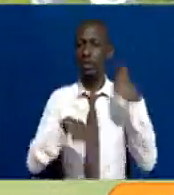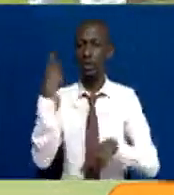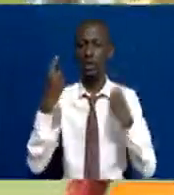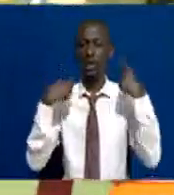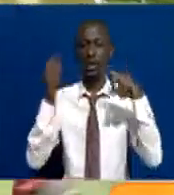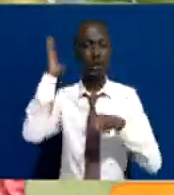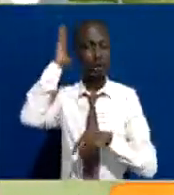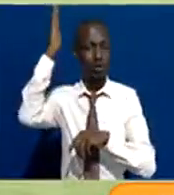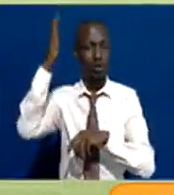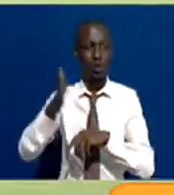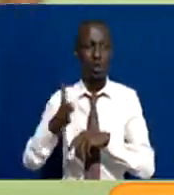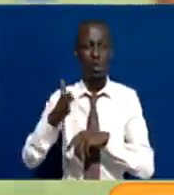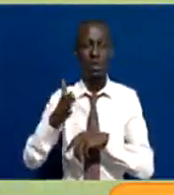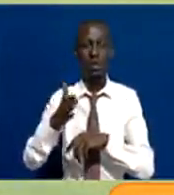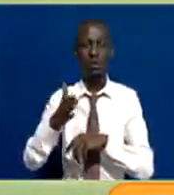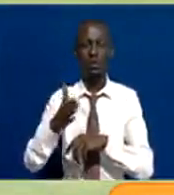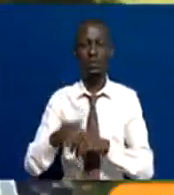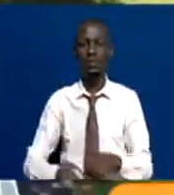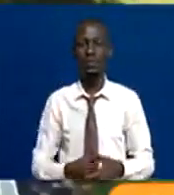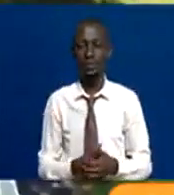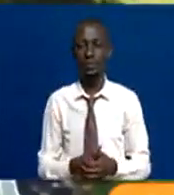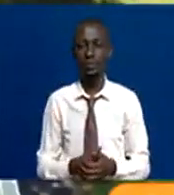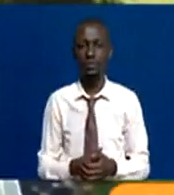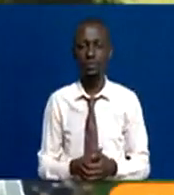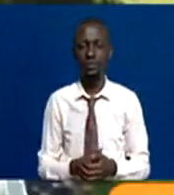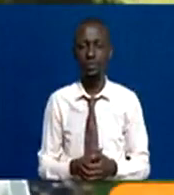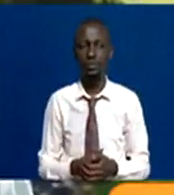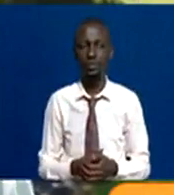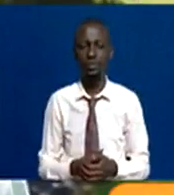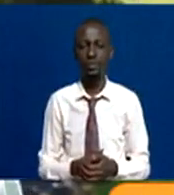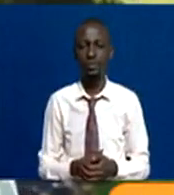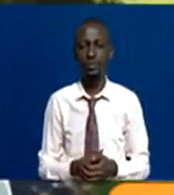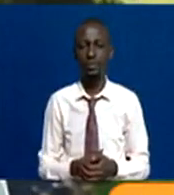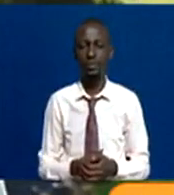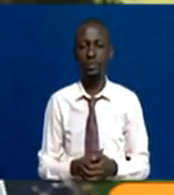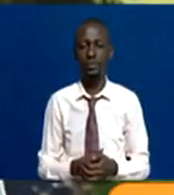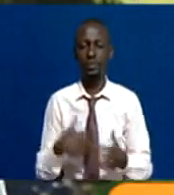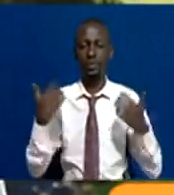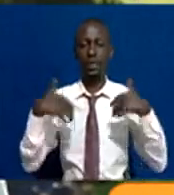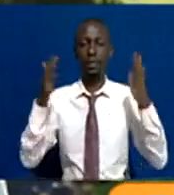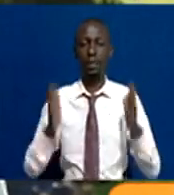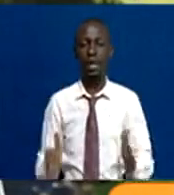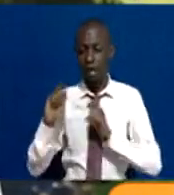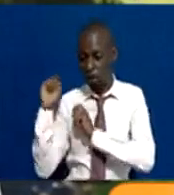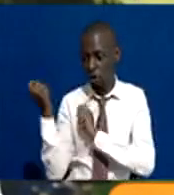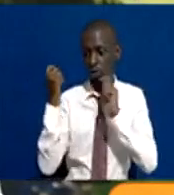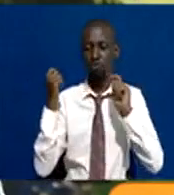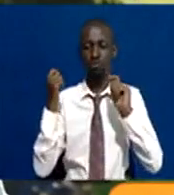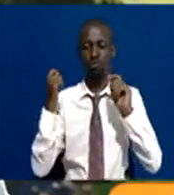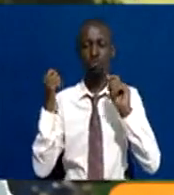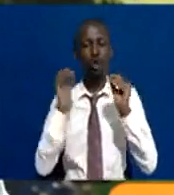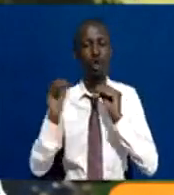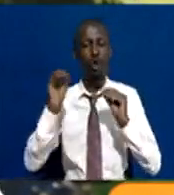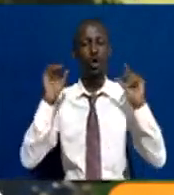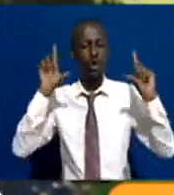in the awarding ceremony later tonight. Those people who play golf tend to live longer. They see their